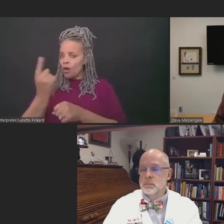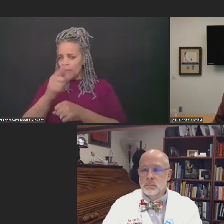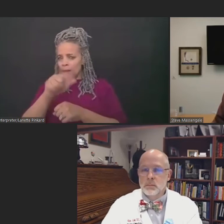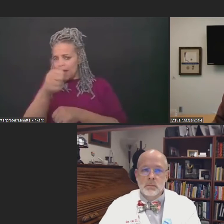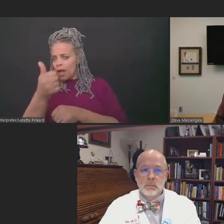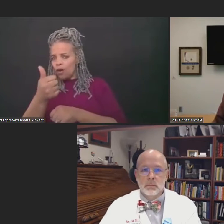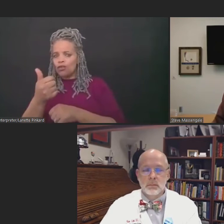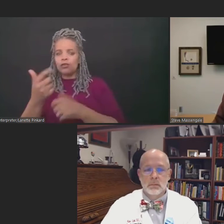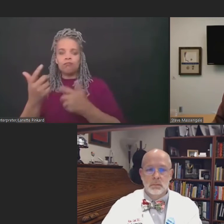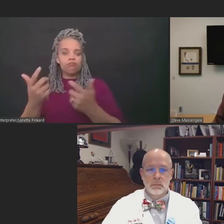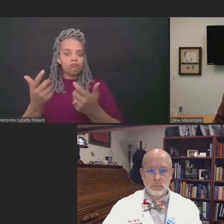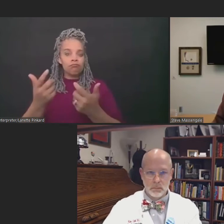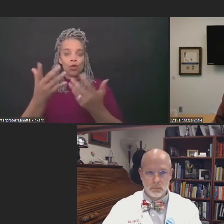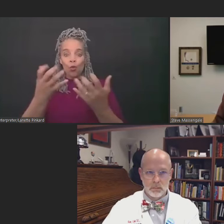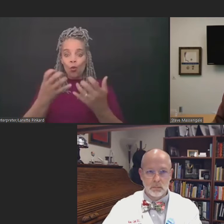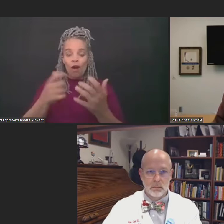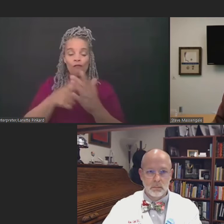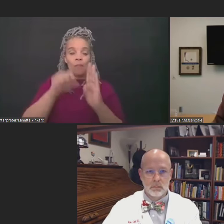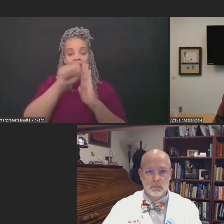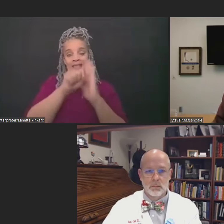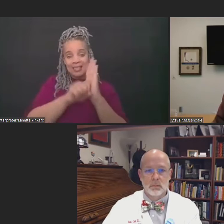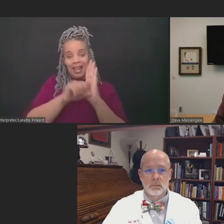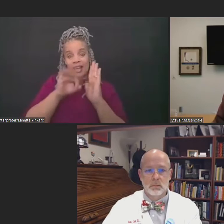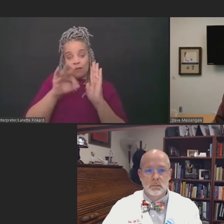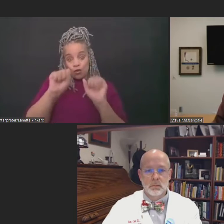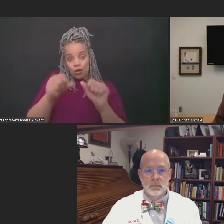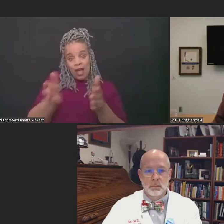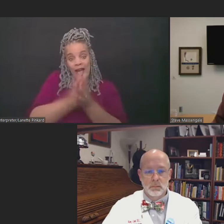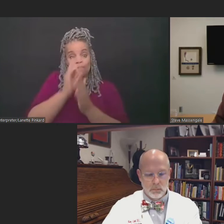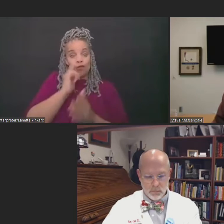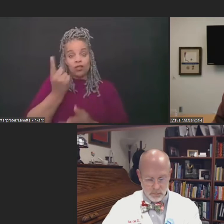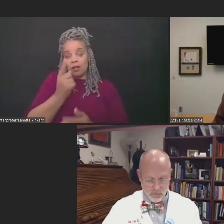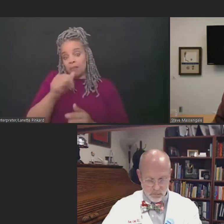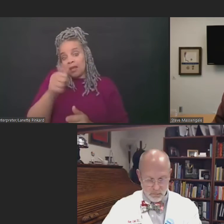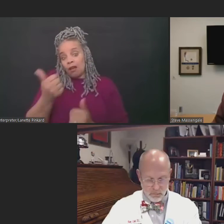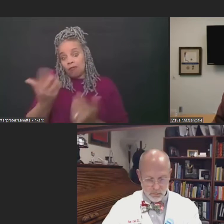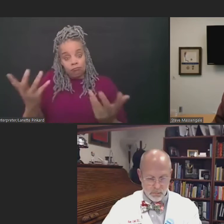would, want from the state if you could ask for anything more?